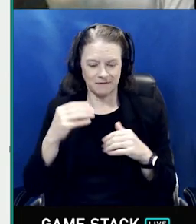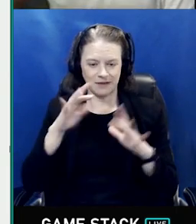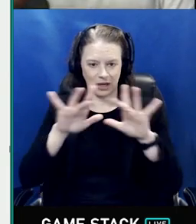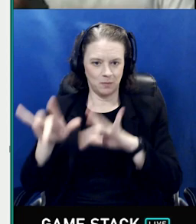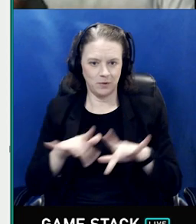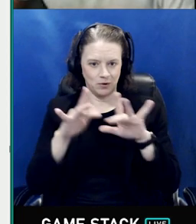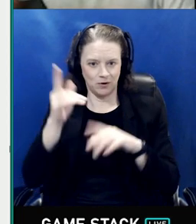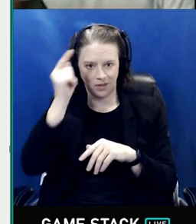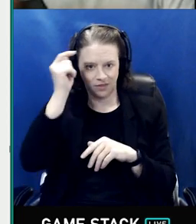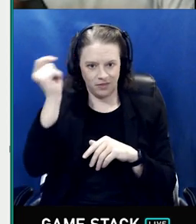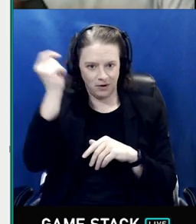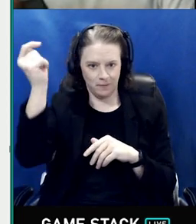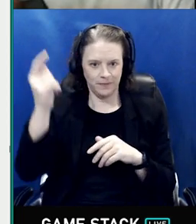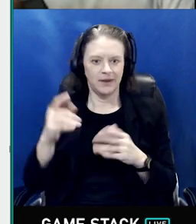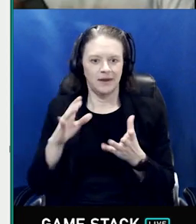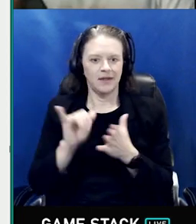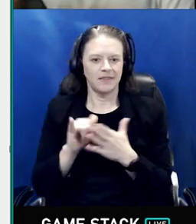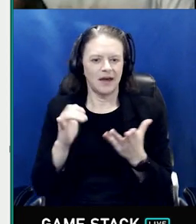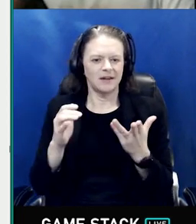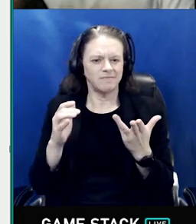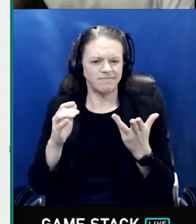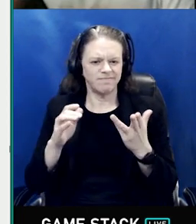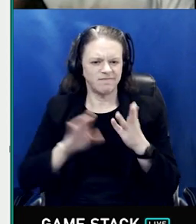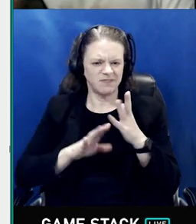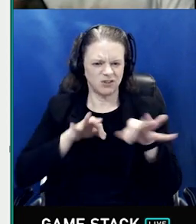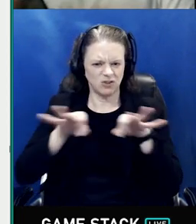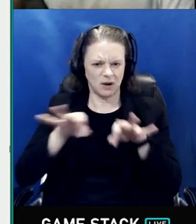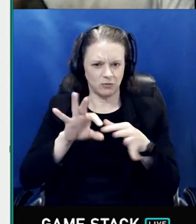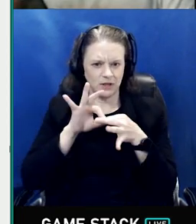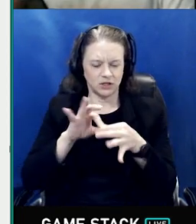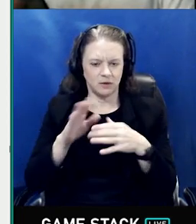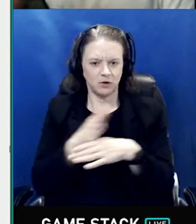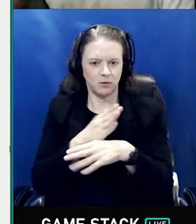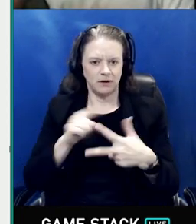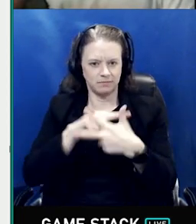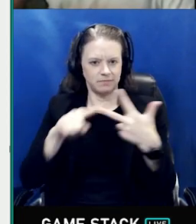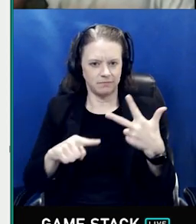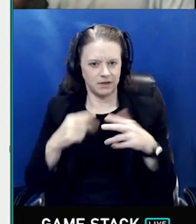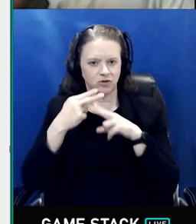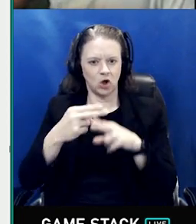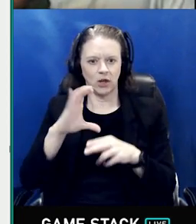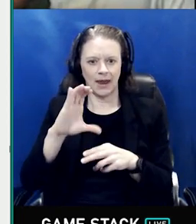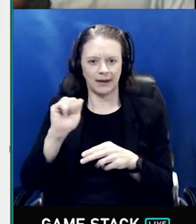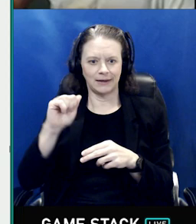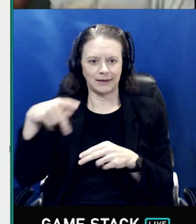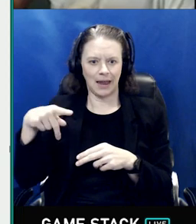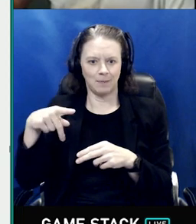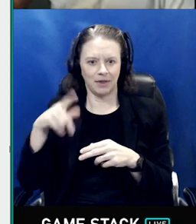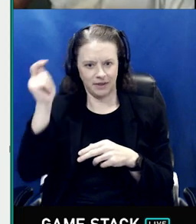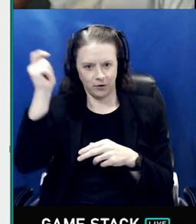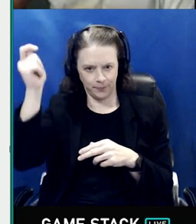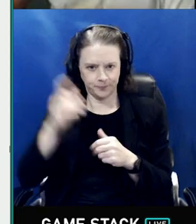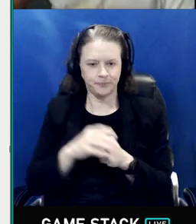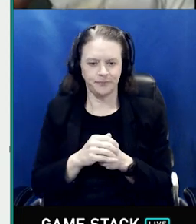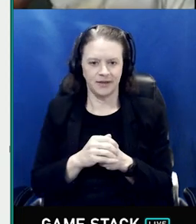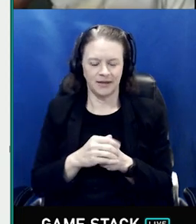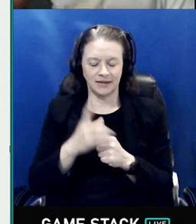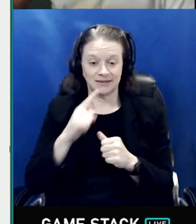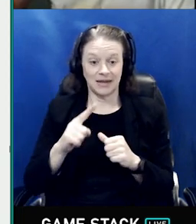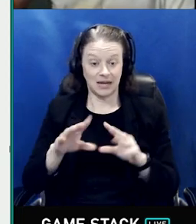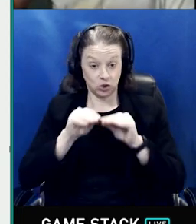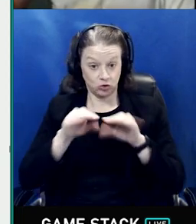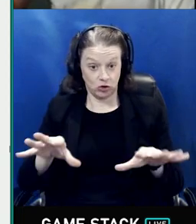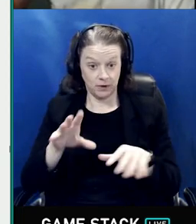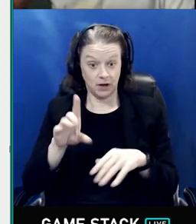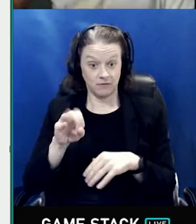relationship between these three concepts, and it's called CAP theorem. And what it says is a distributed data store cannot simultaneously